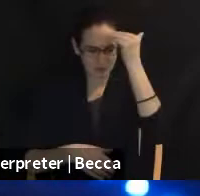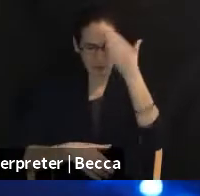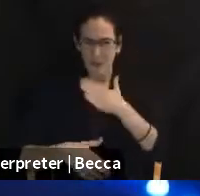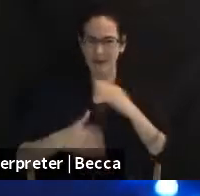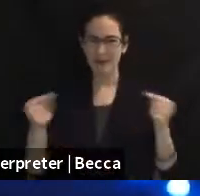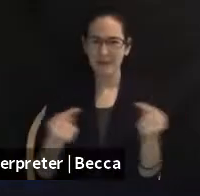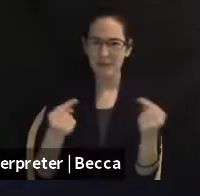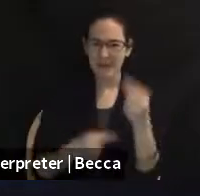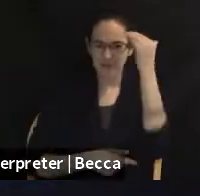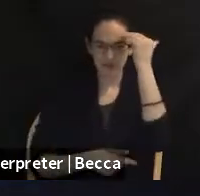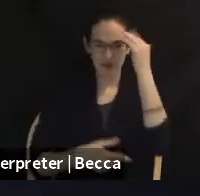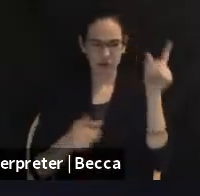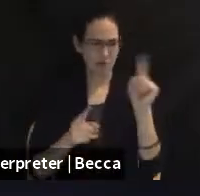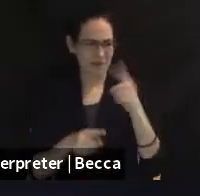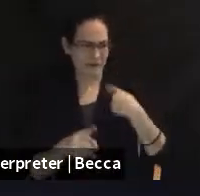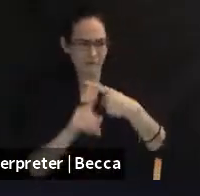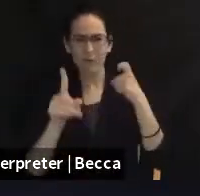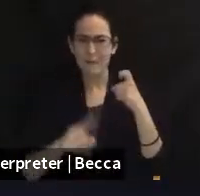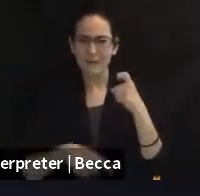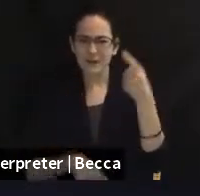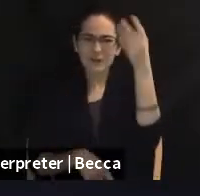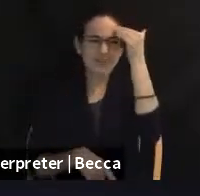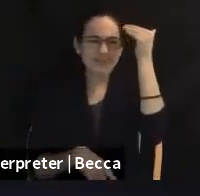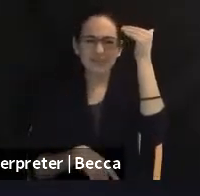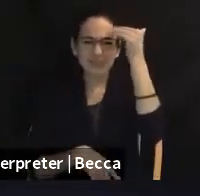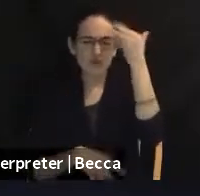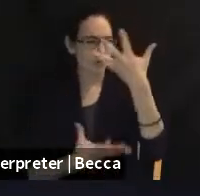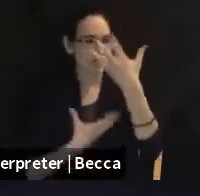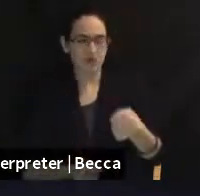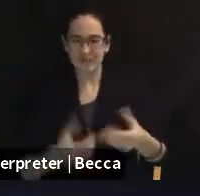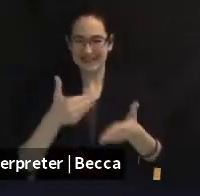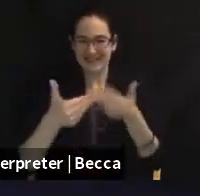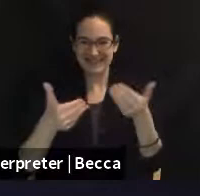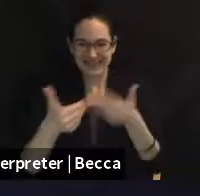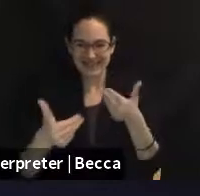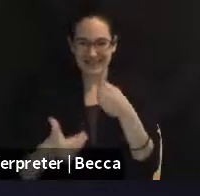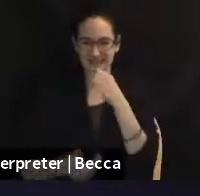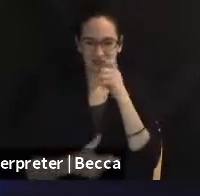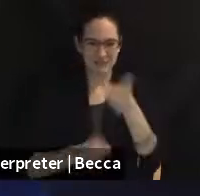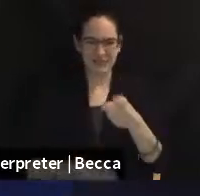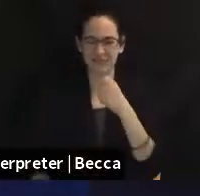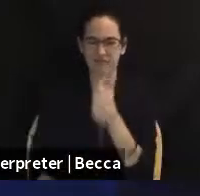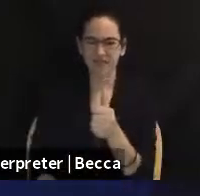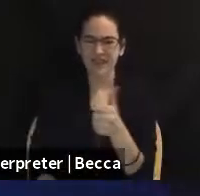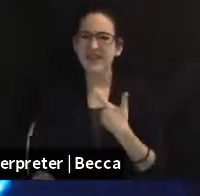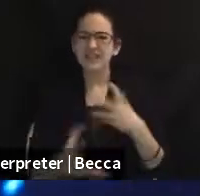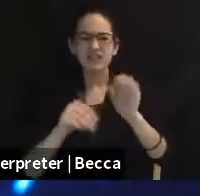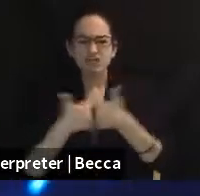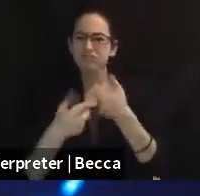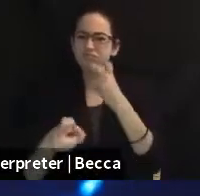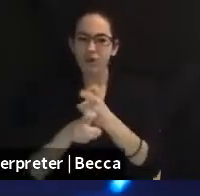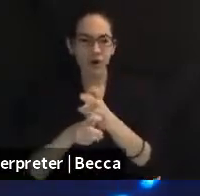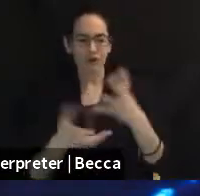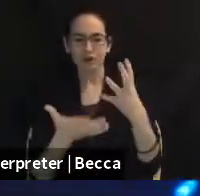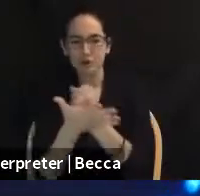they know where we come from? Do they know that trust is not easy to come by? It's hard to earn it. It's hard to keep